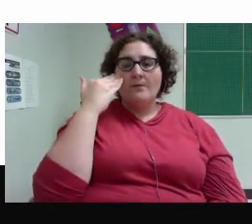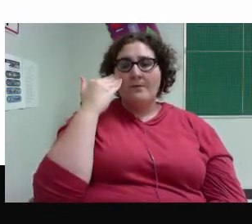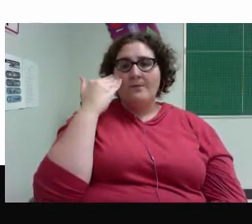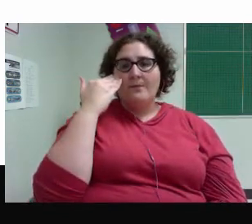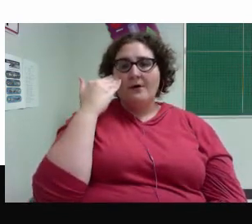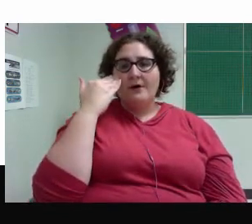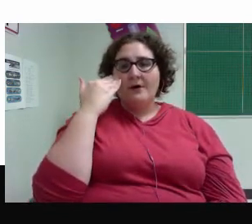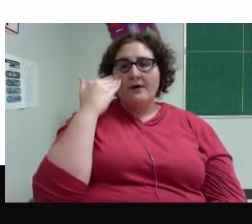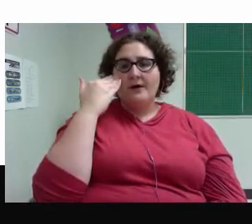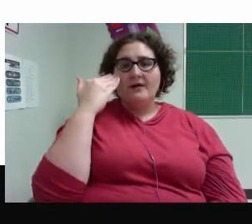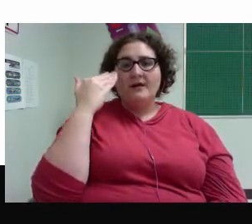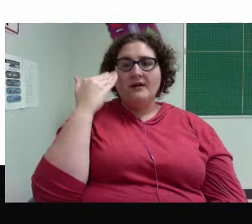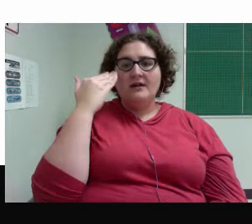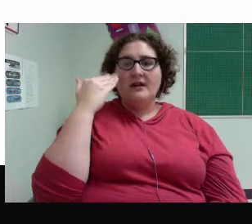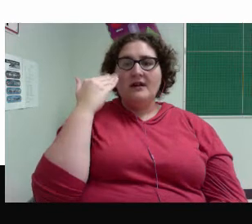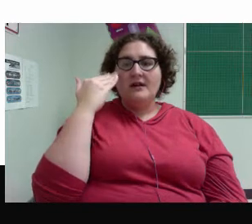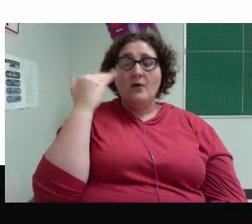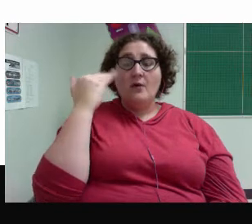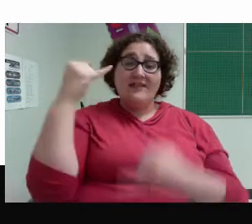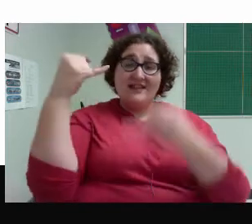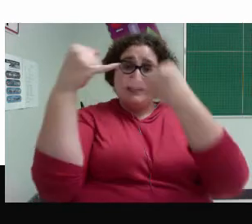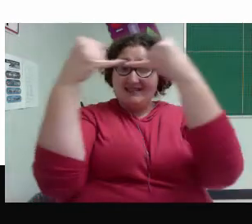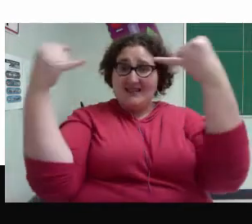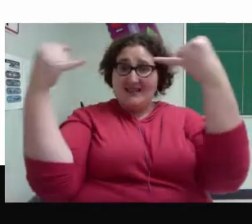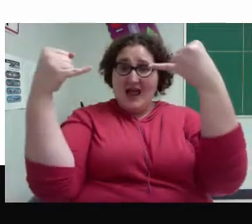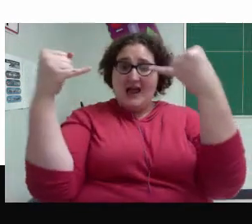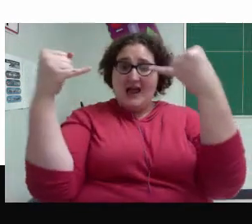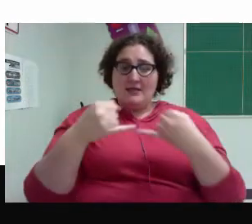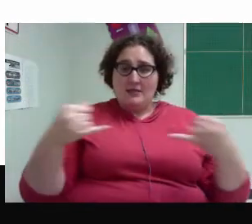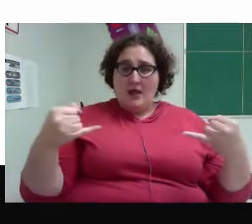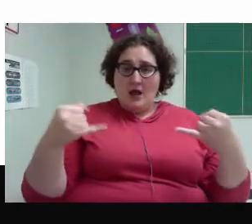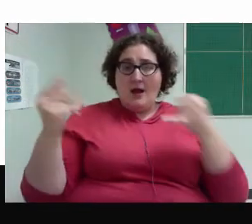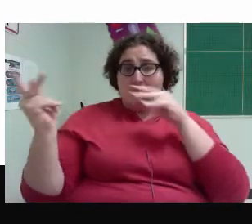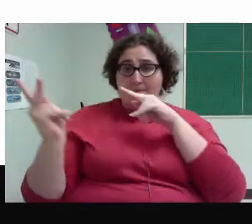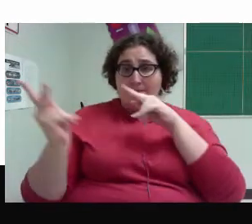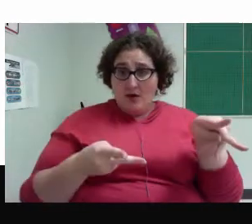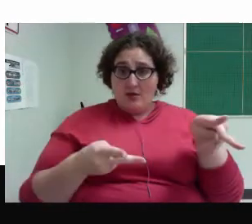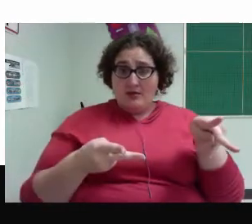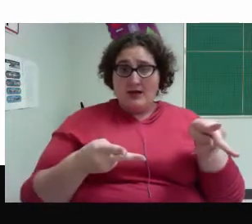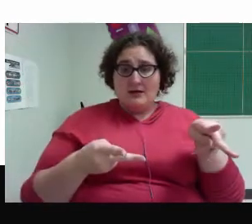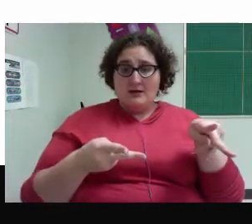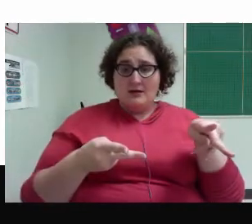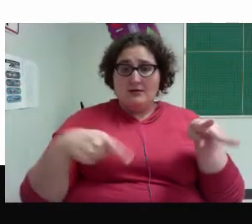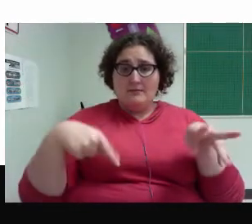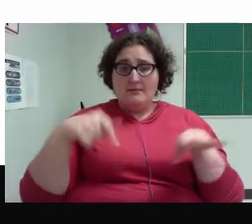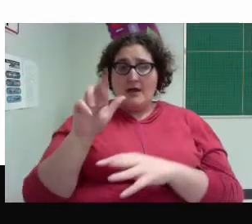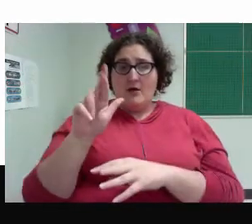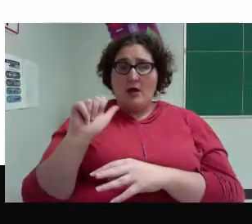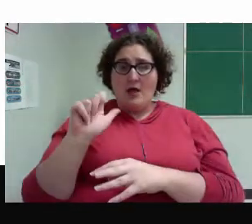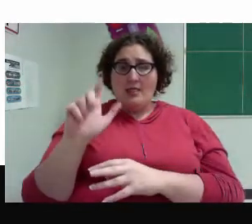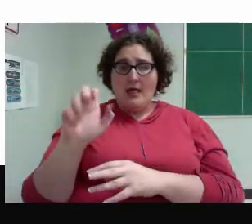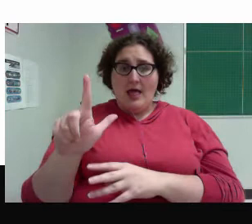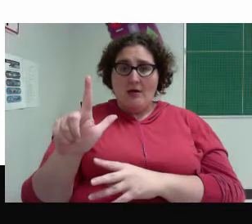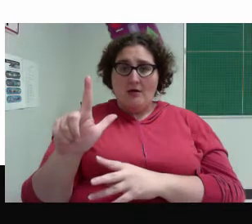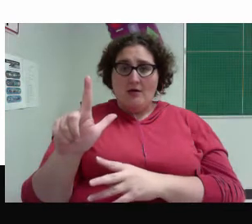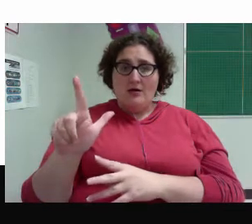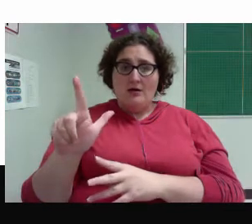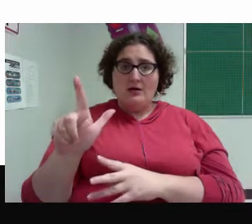that if this line is parallel to this line, and